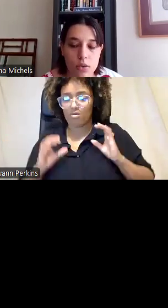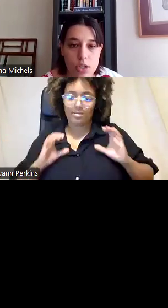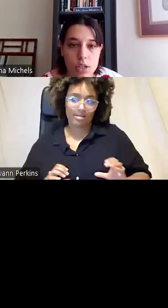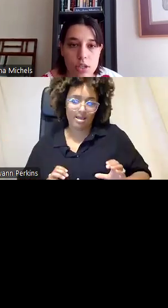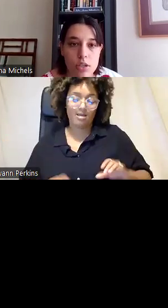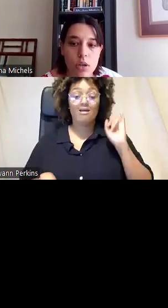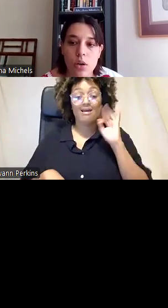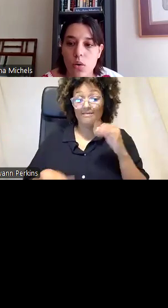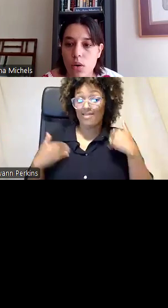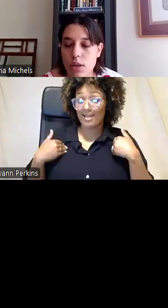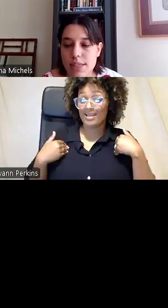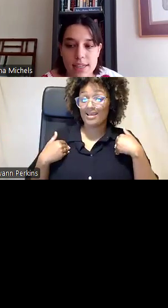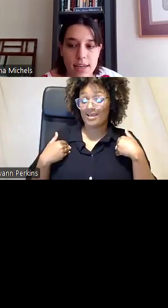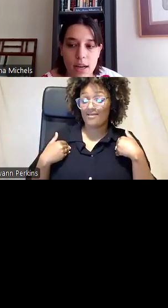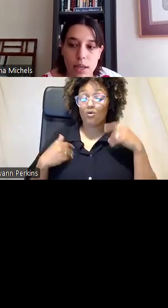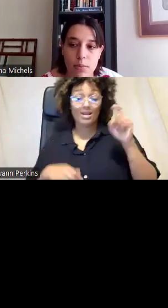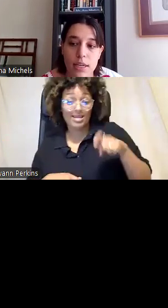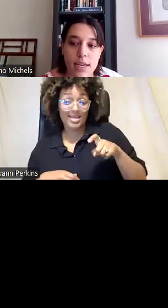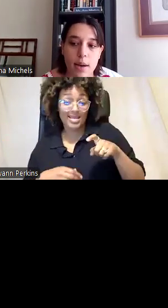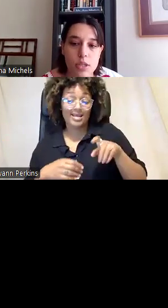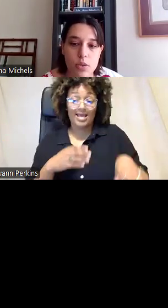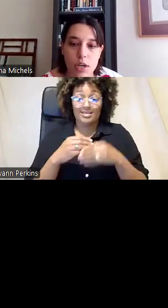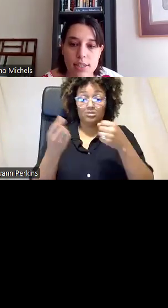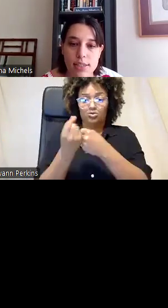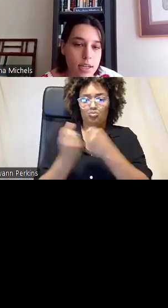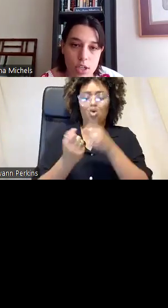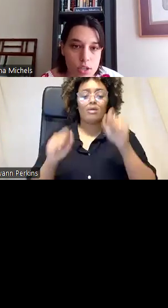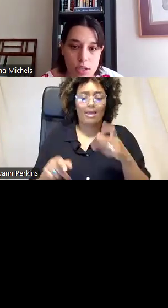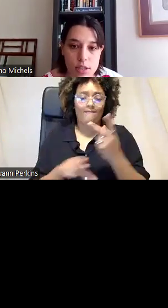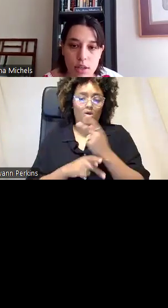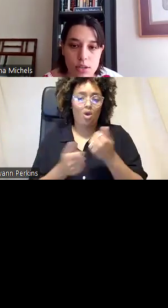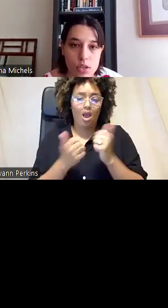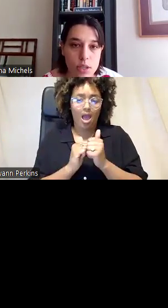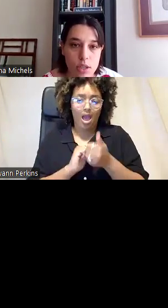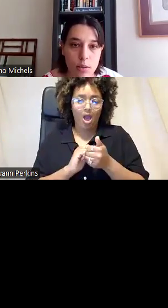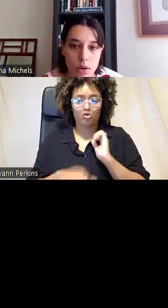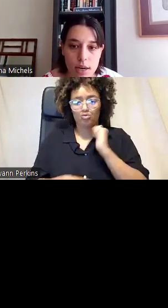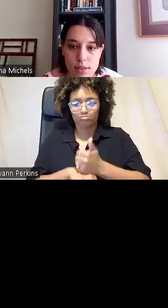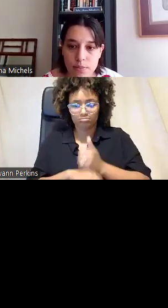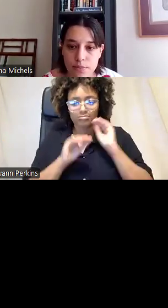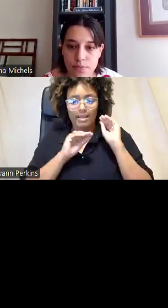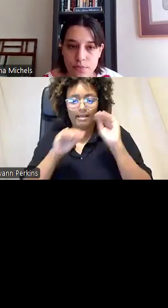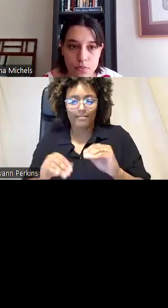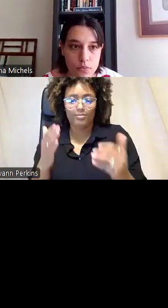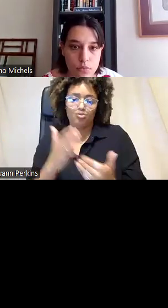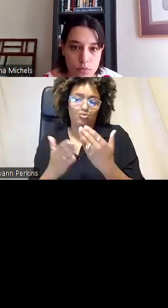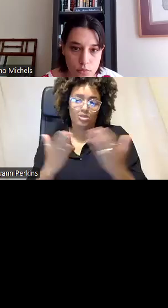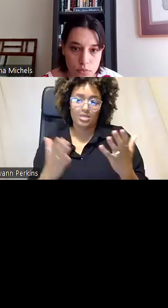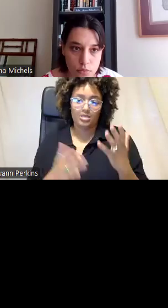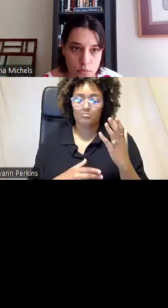making alterations or discussing how the plan may adapt to address any changes in their situation that may arise.